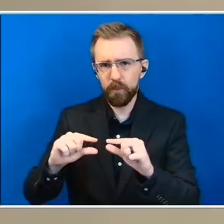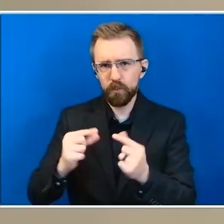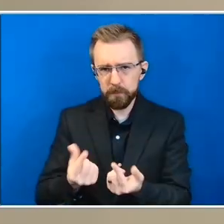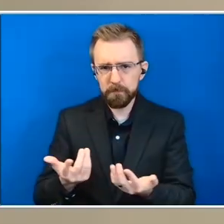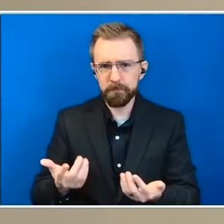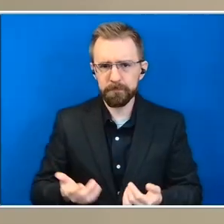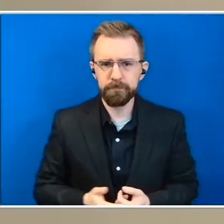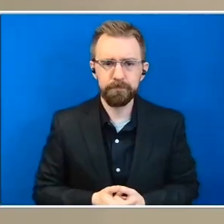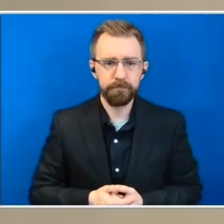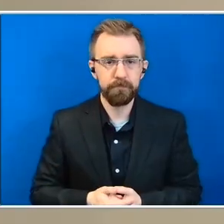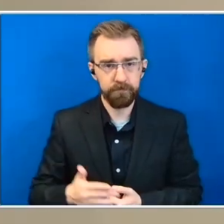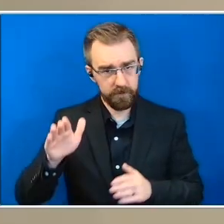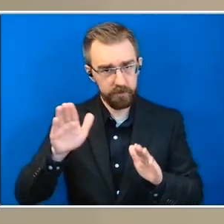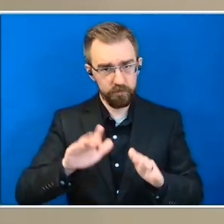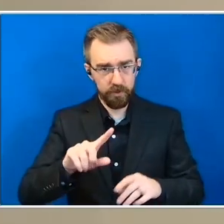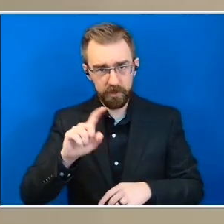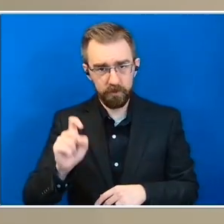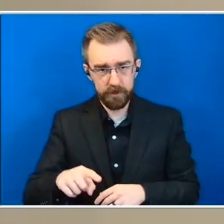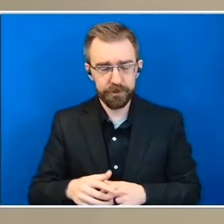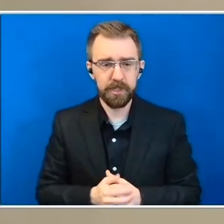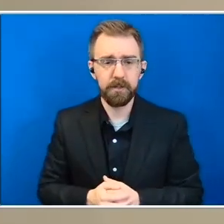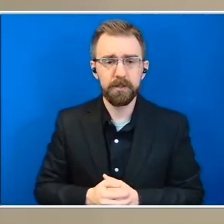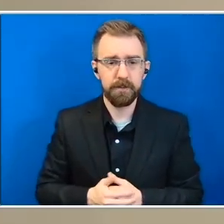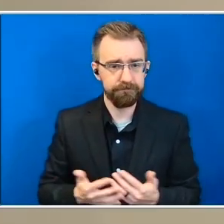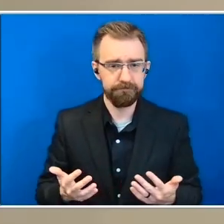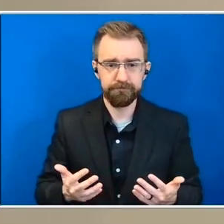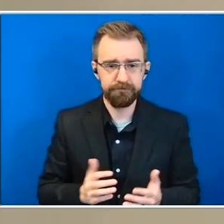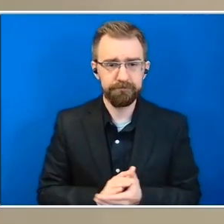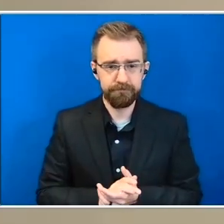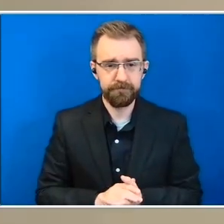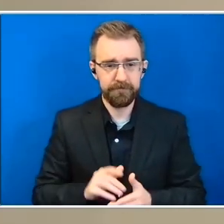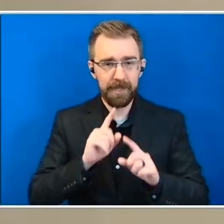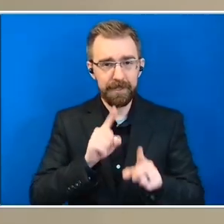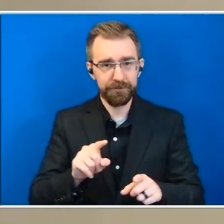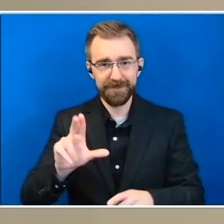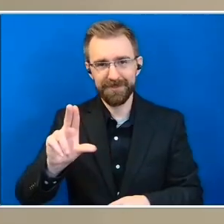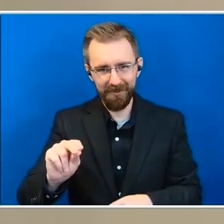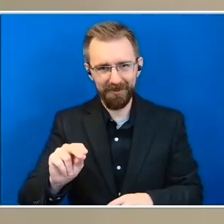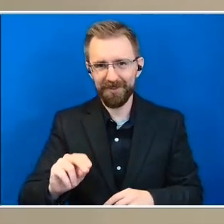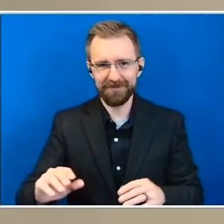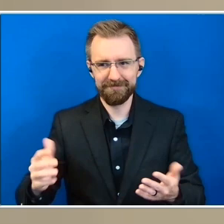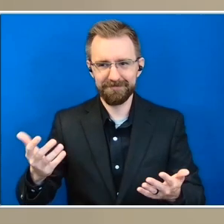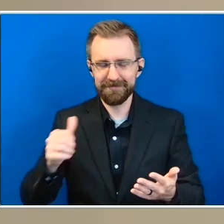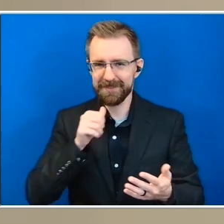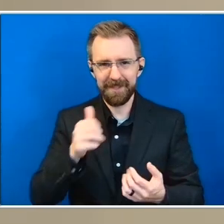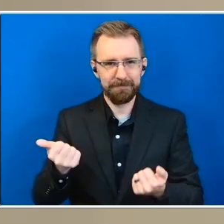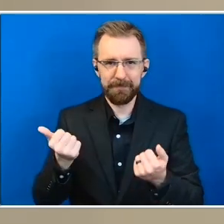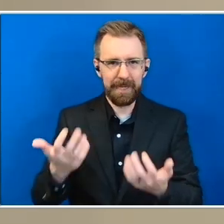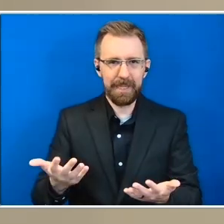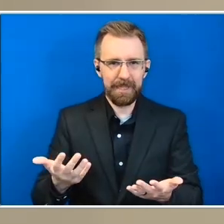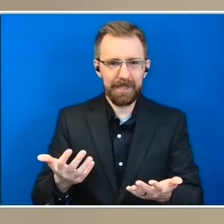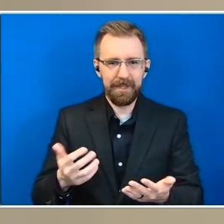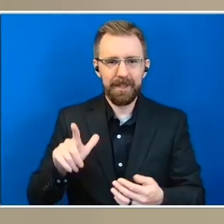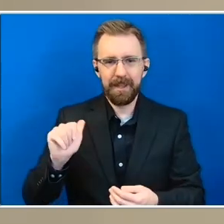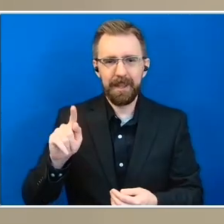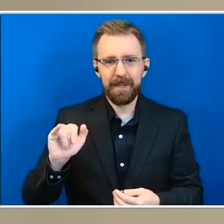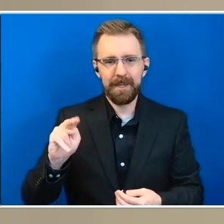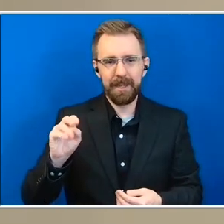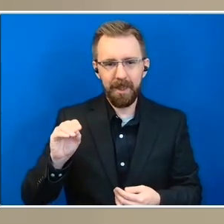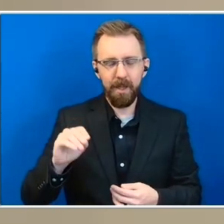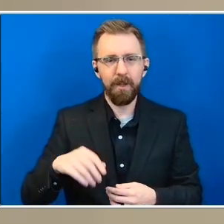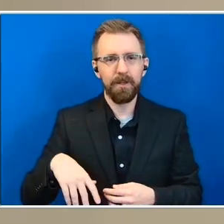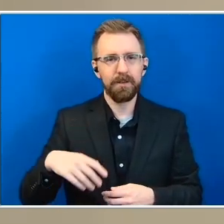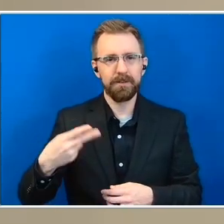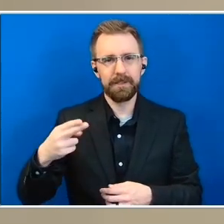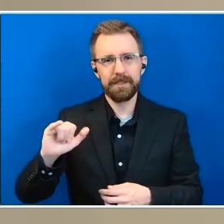It's a great question. The answer is no. There's not a lot of Latino and Hispanic men